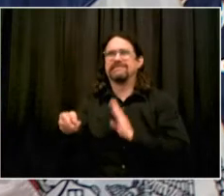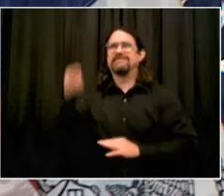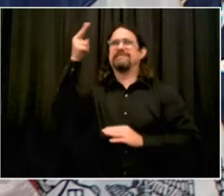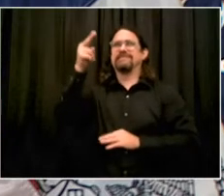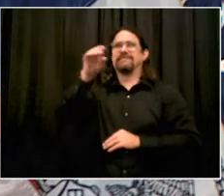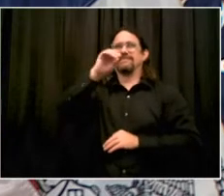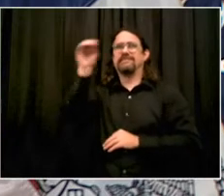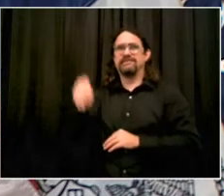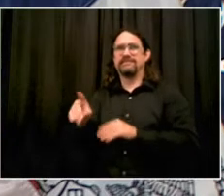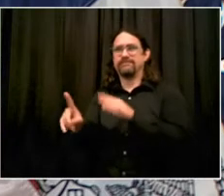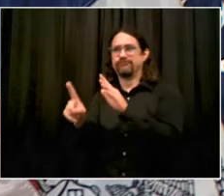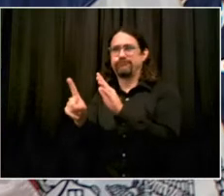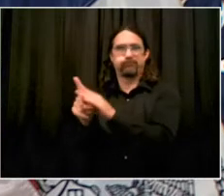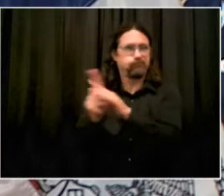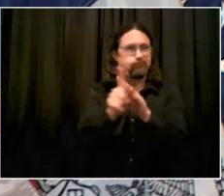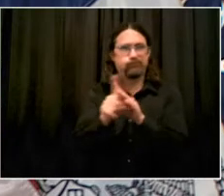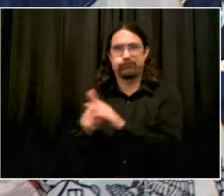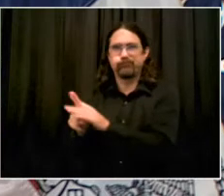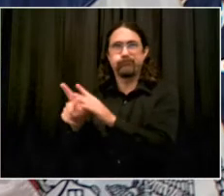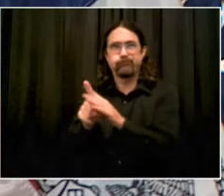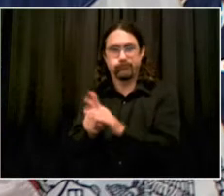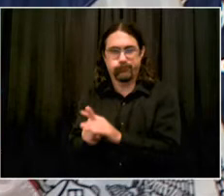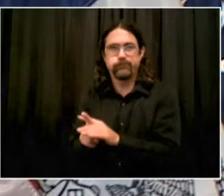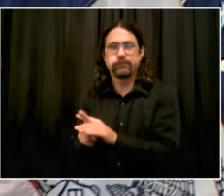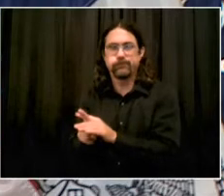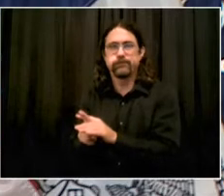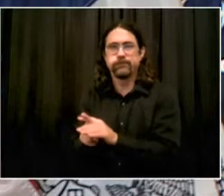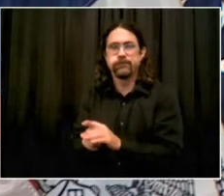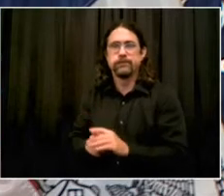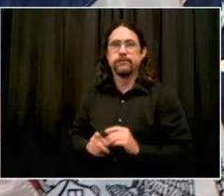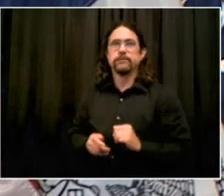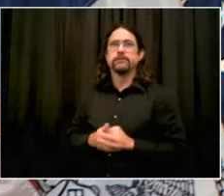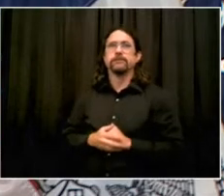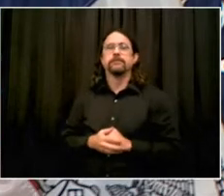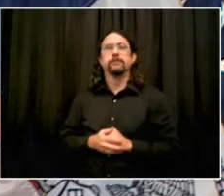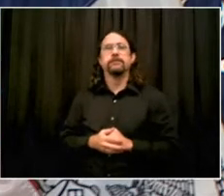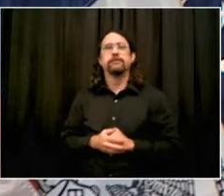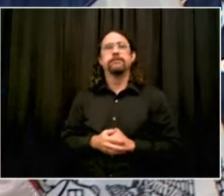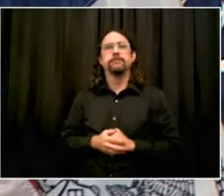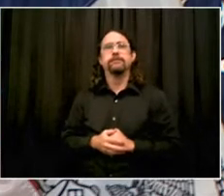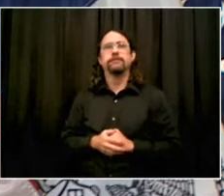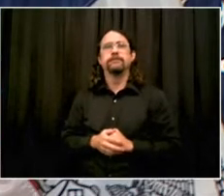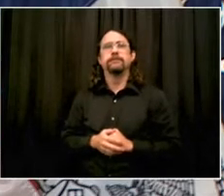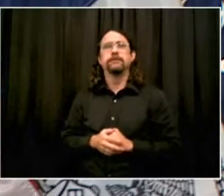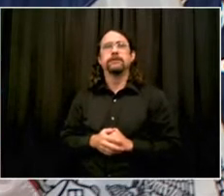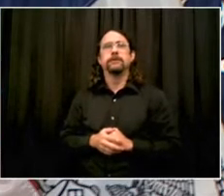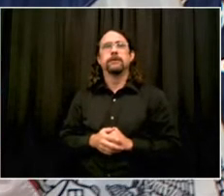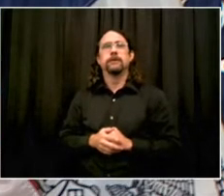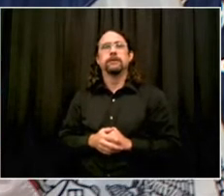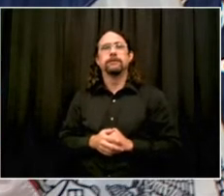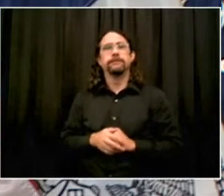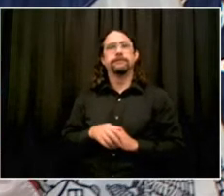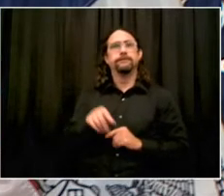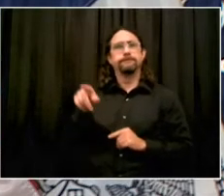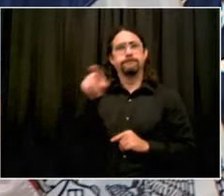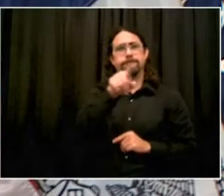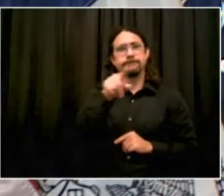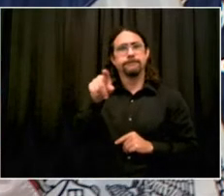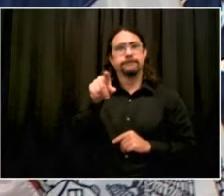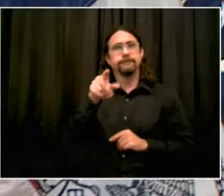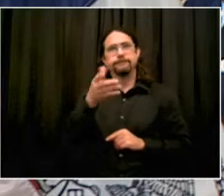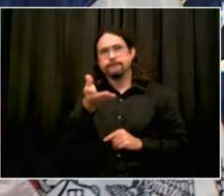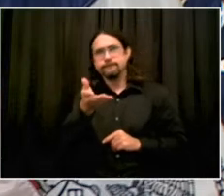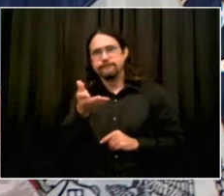Dr. Choksi and Dr. Varma on the statistics over the last days to answer your first